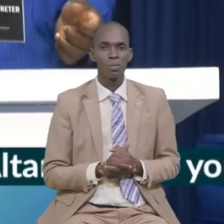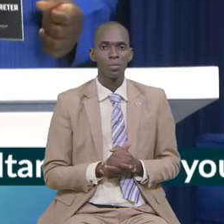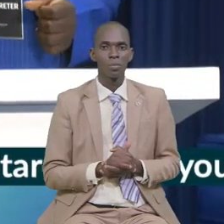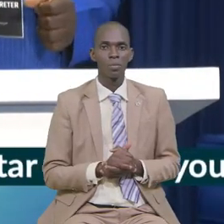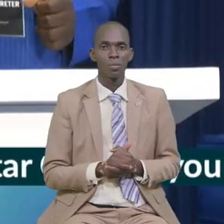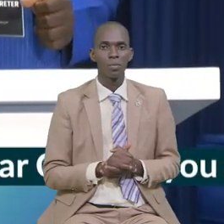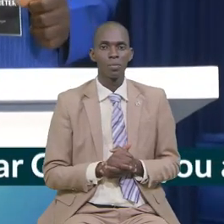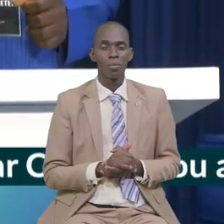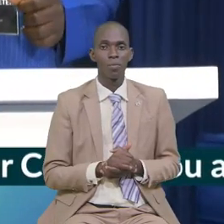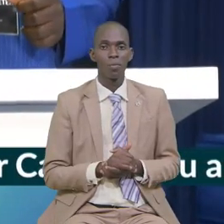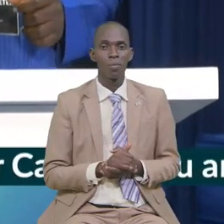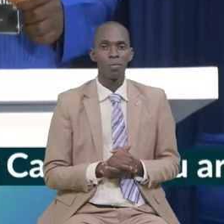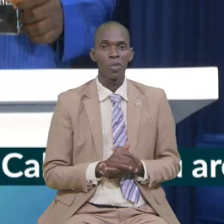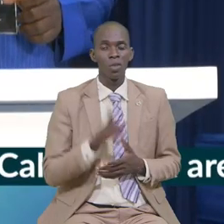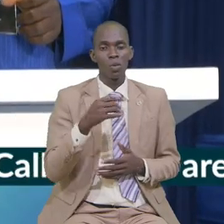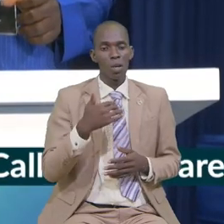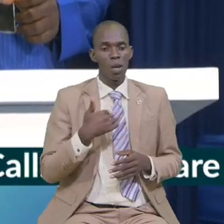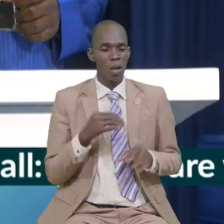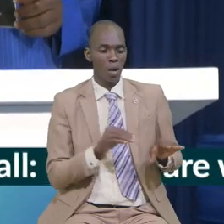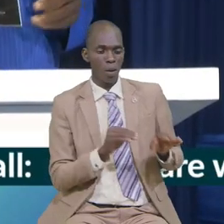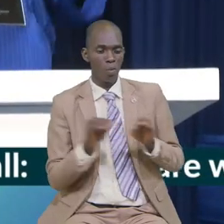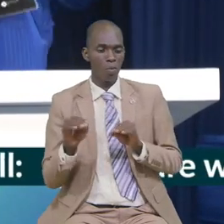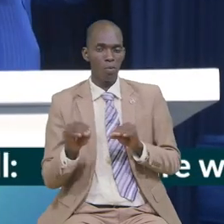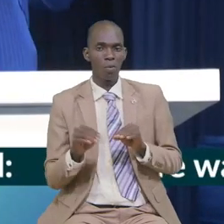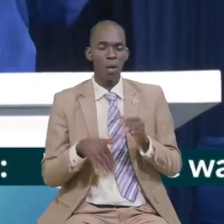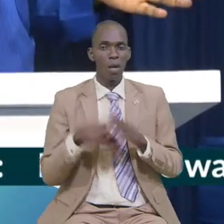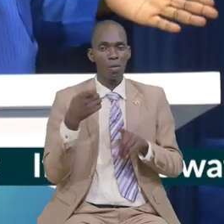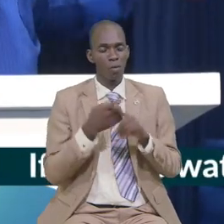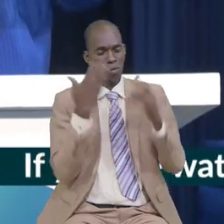You have crossed from darkness into the light.